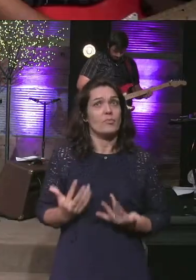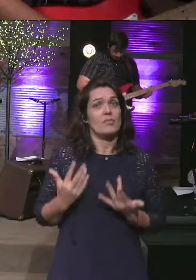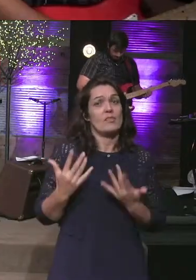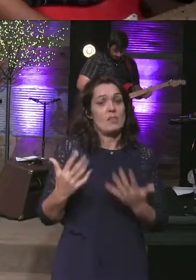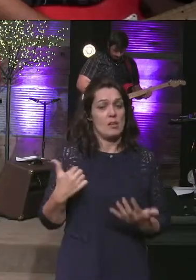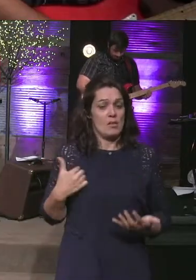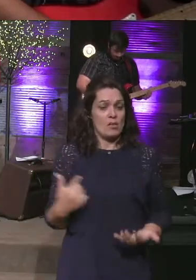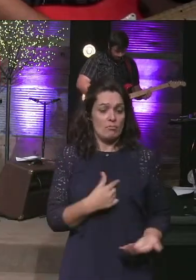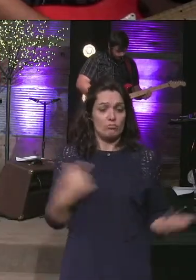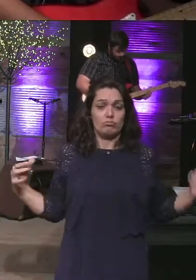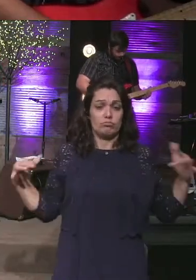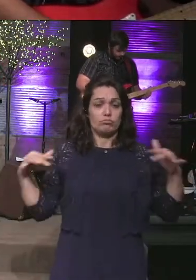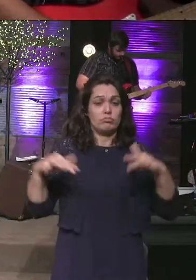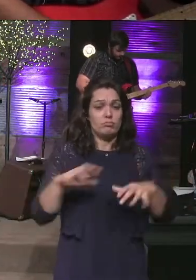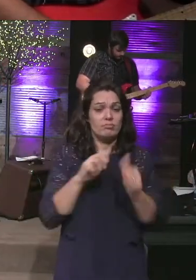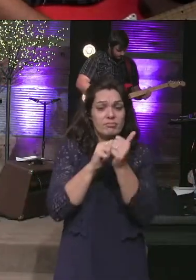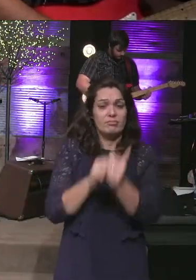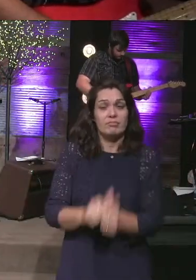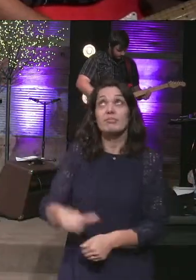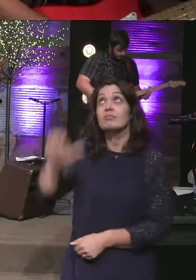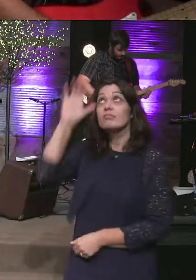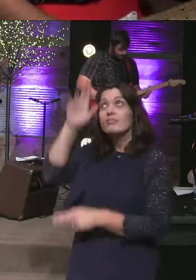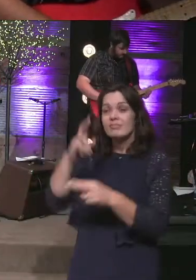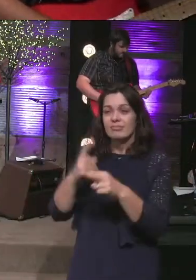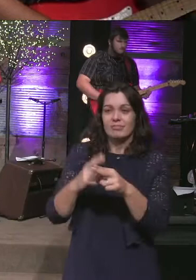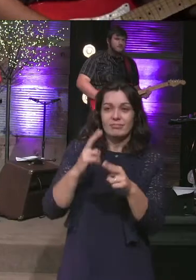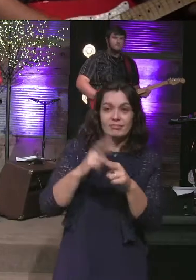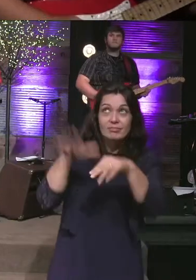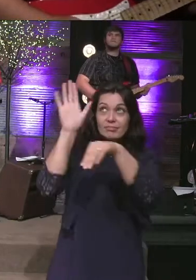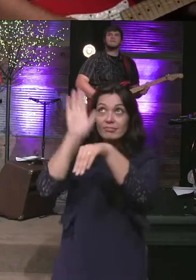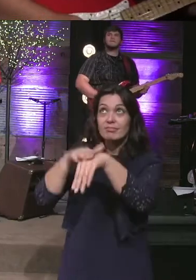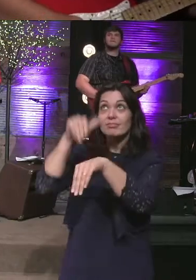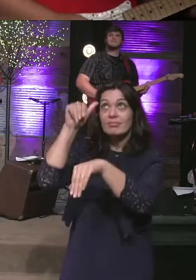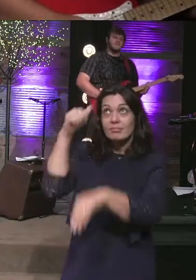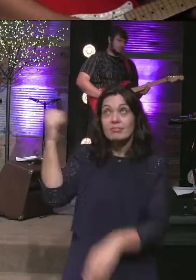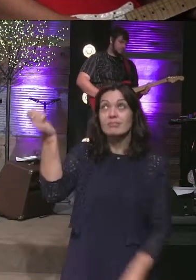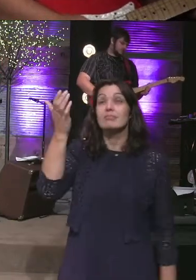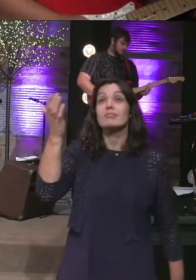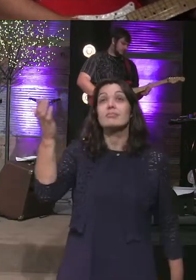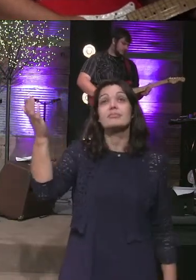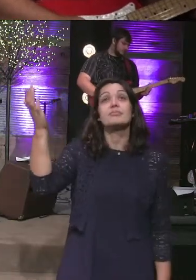Gathered in your name, calling out to you.